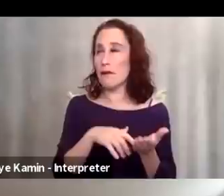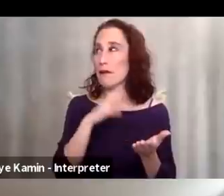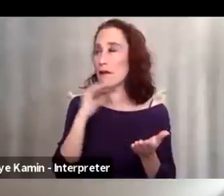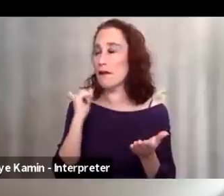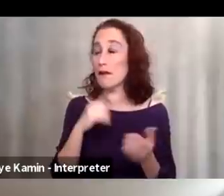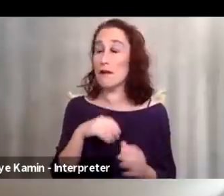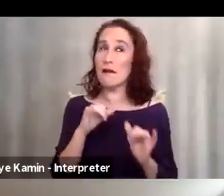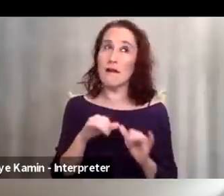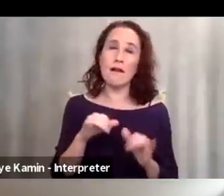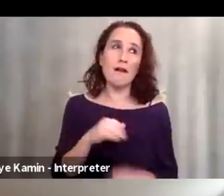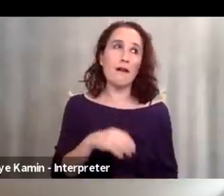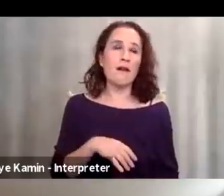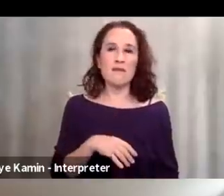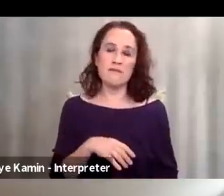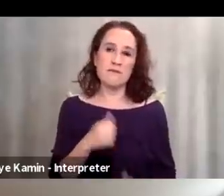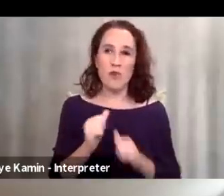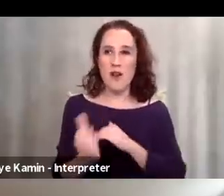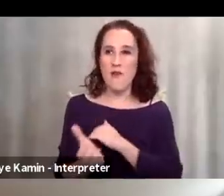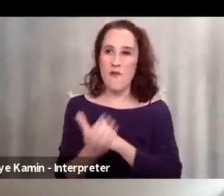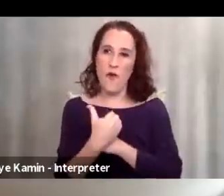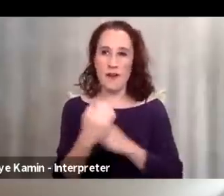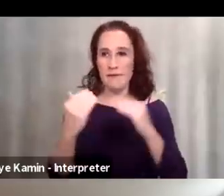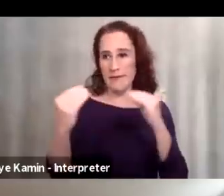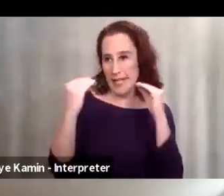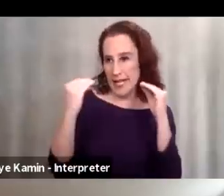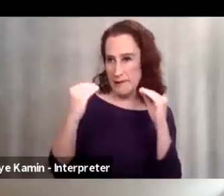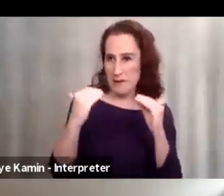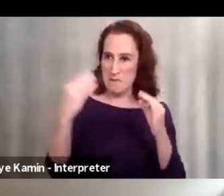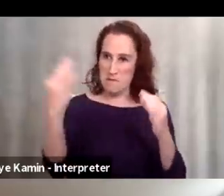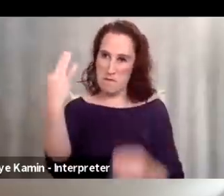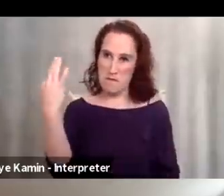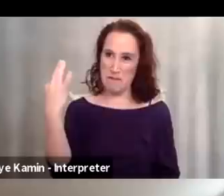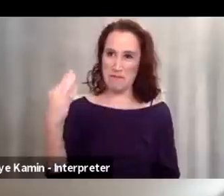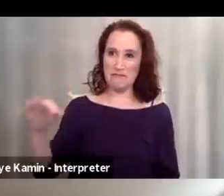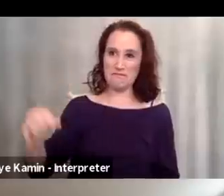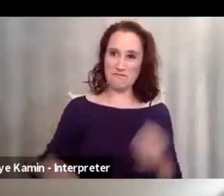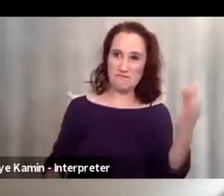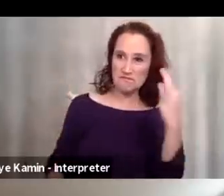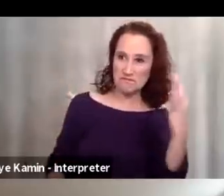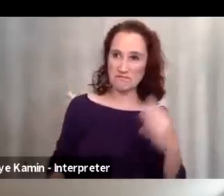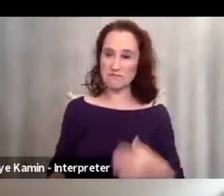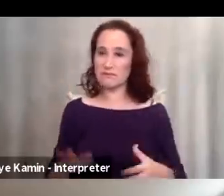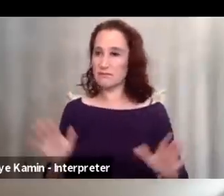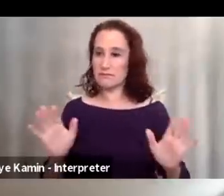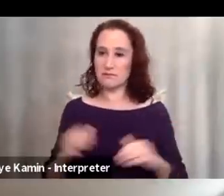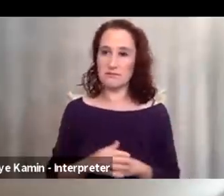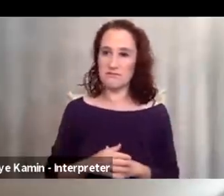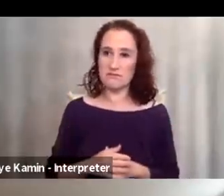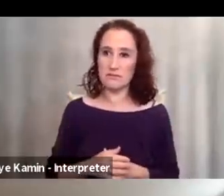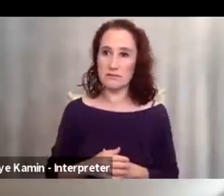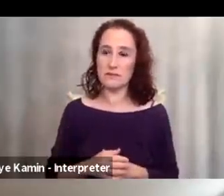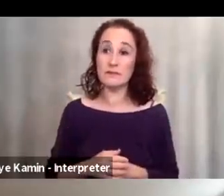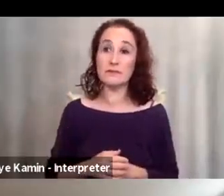and very heavy-handed moral lessons and very preachy. And all I really wanted was